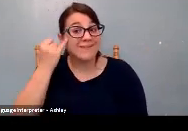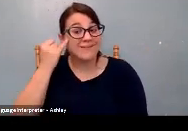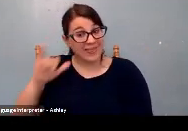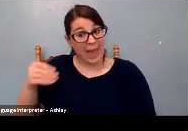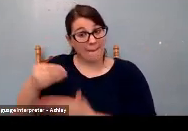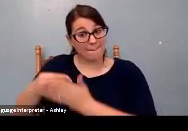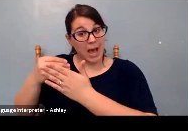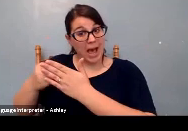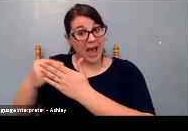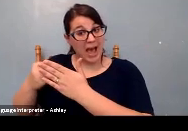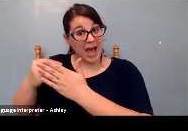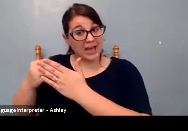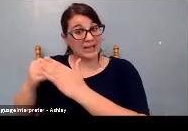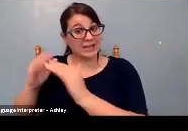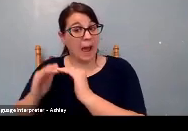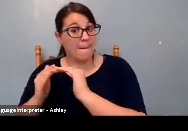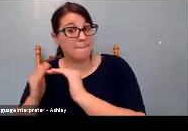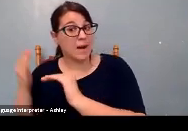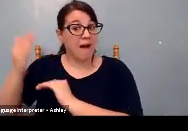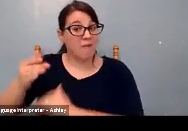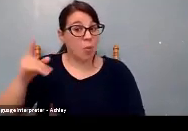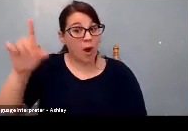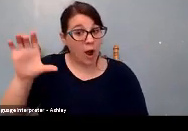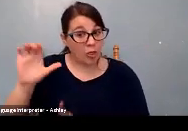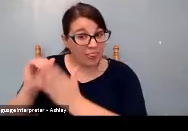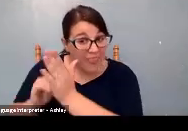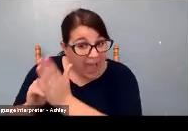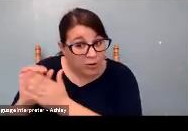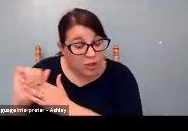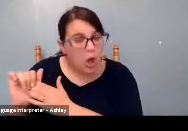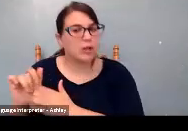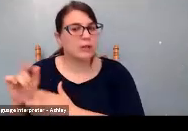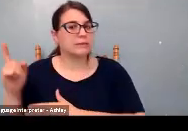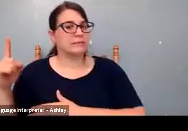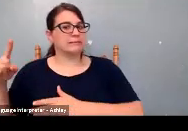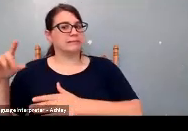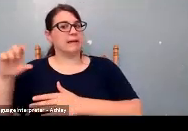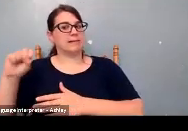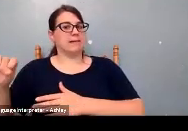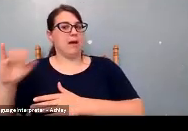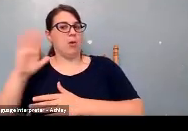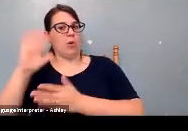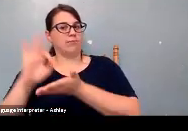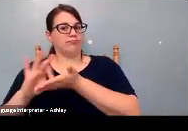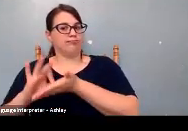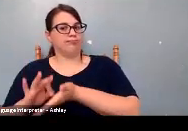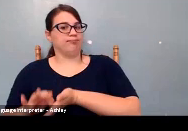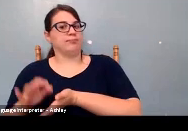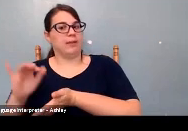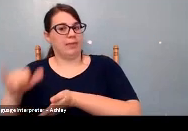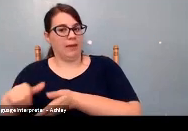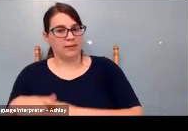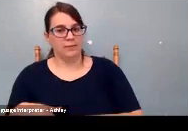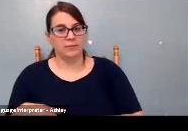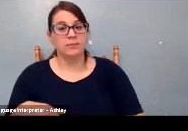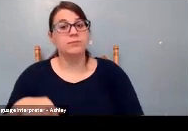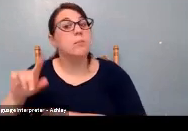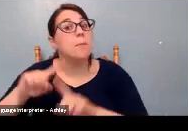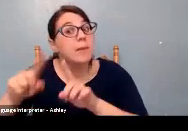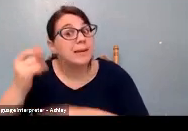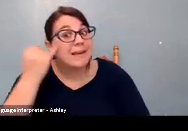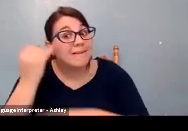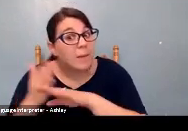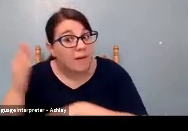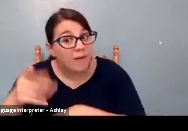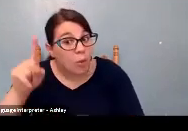resource when determining eligibility. Now, SSI check will only be suspended, not terminated.